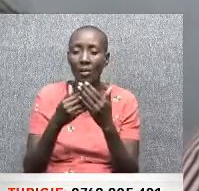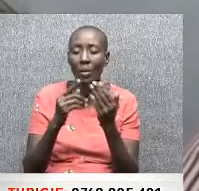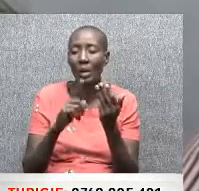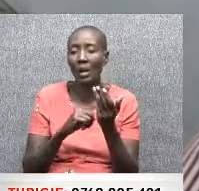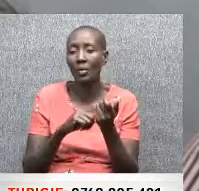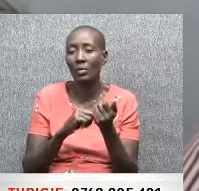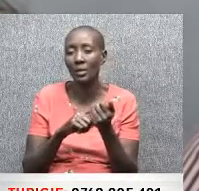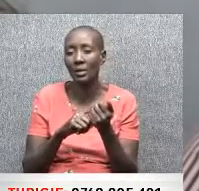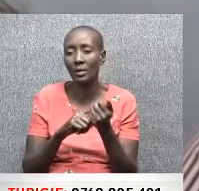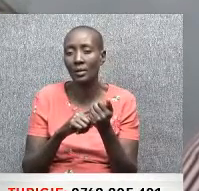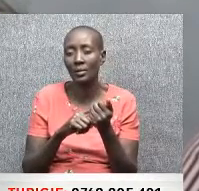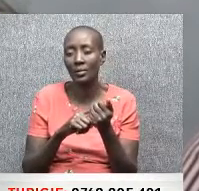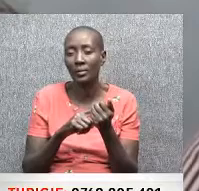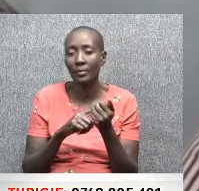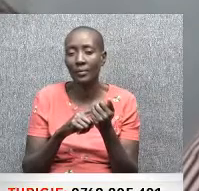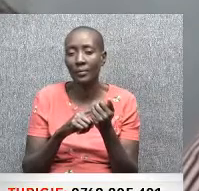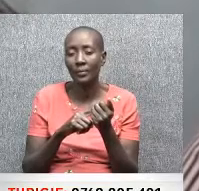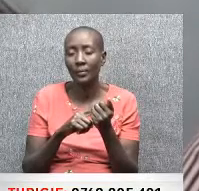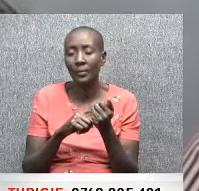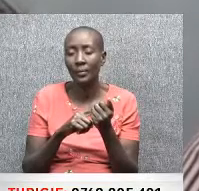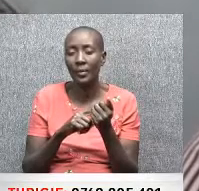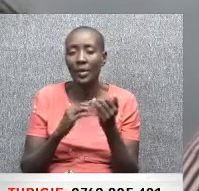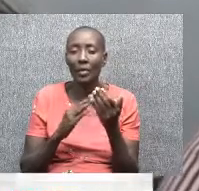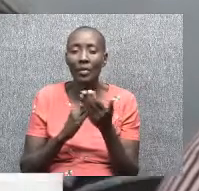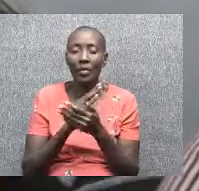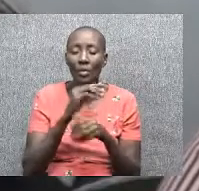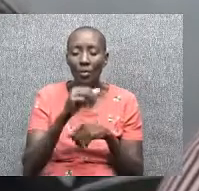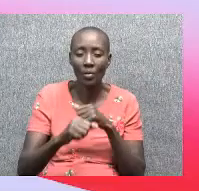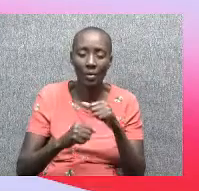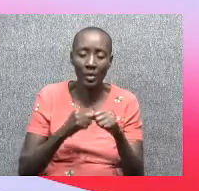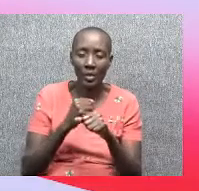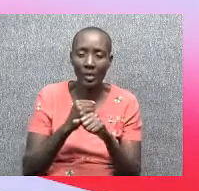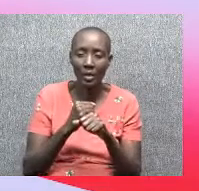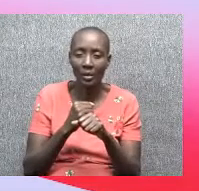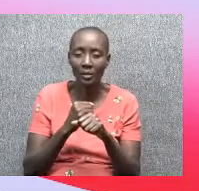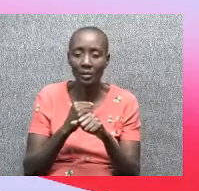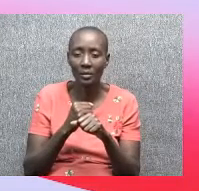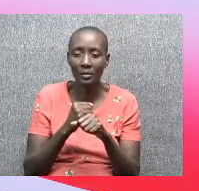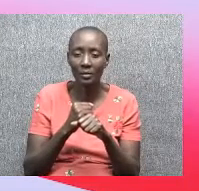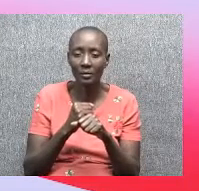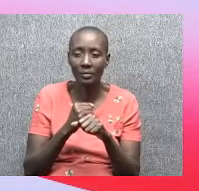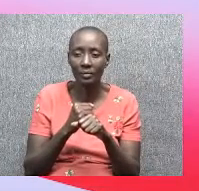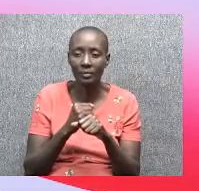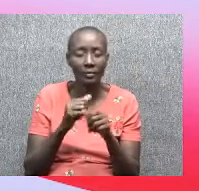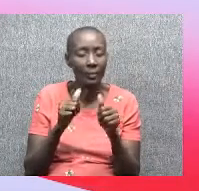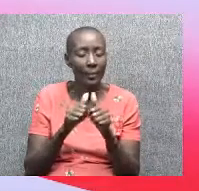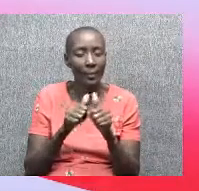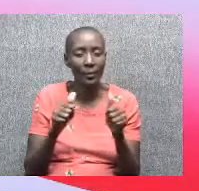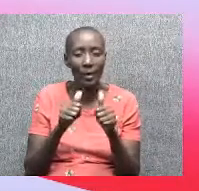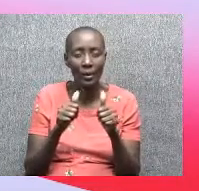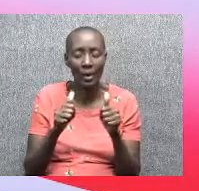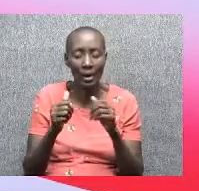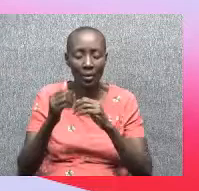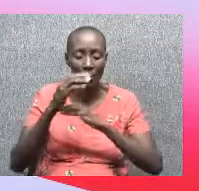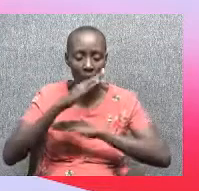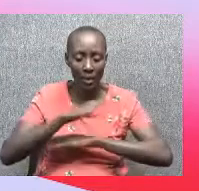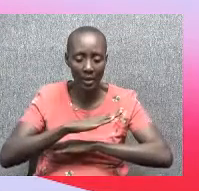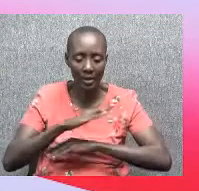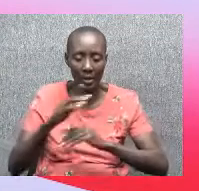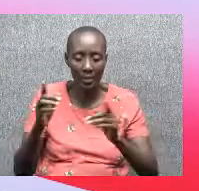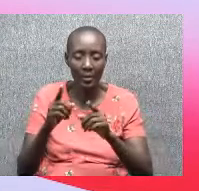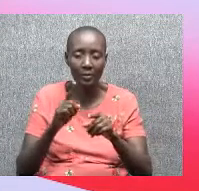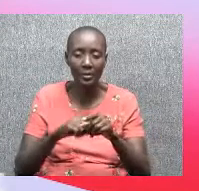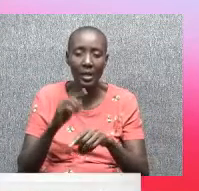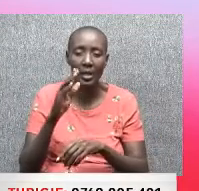counted. Over the years, the population at the... Na msafi kabisa, tutachukua mapumziko mafupi, tukirudi